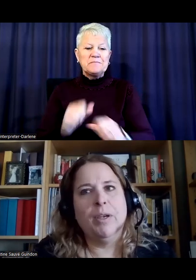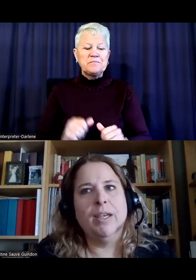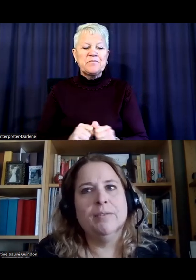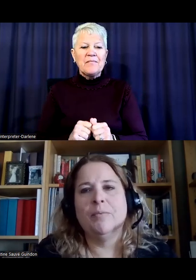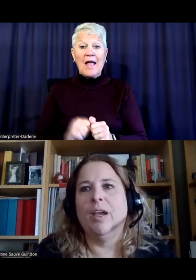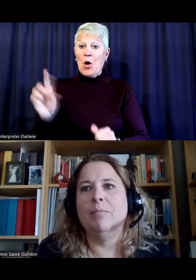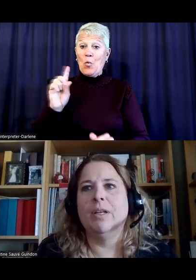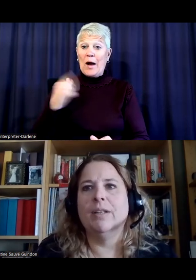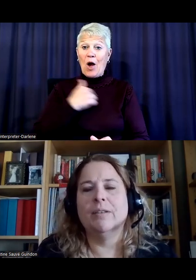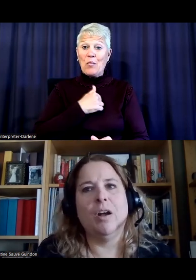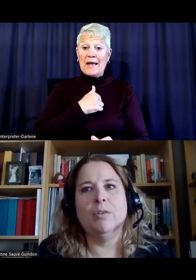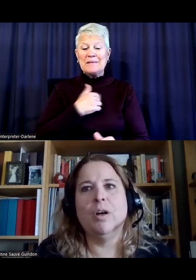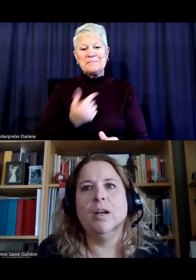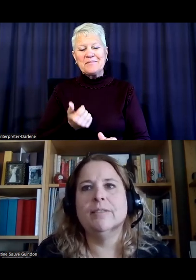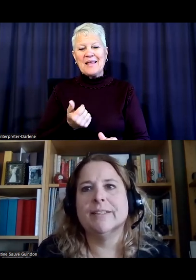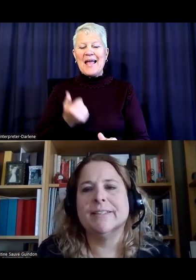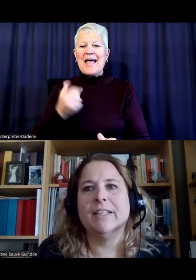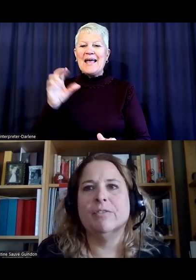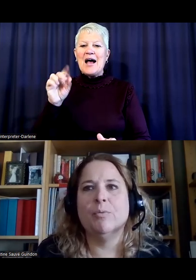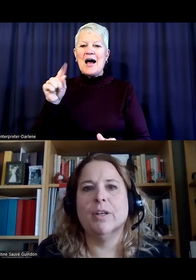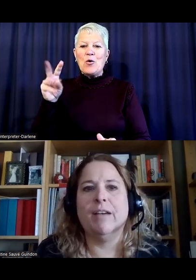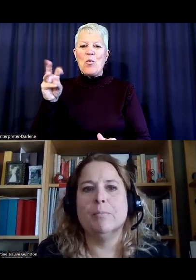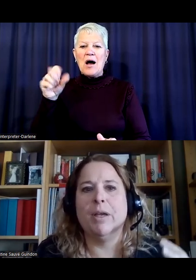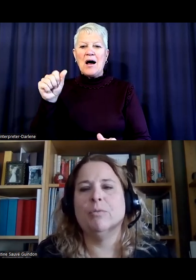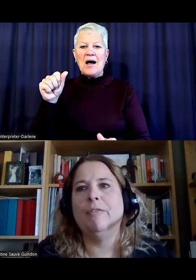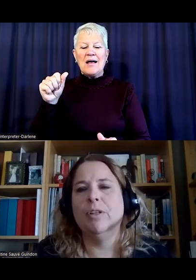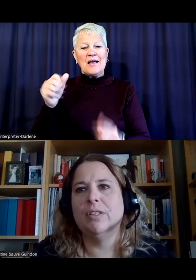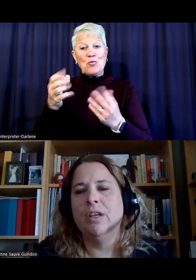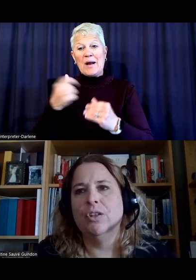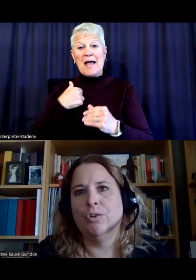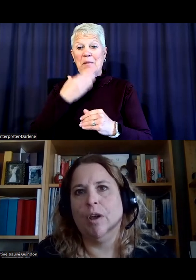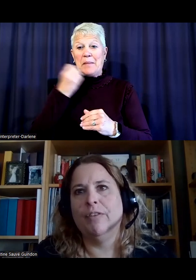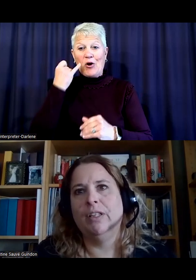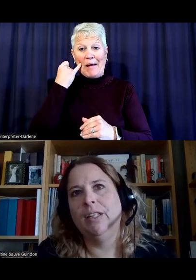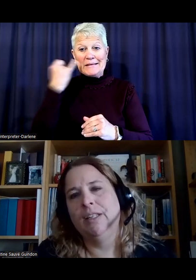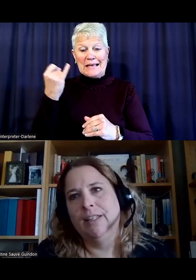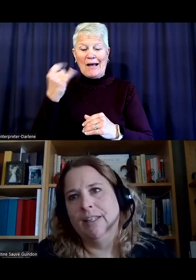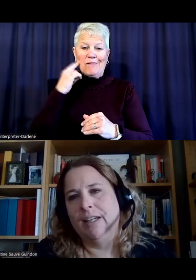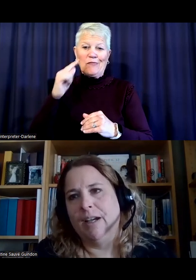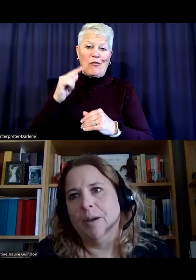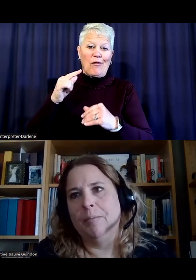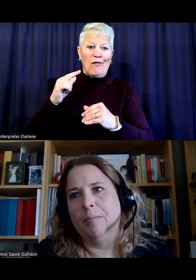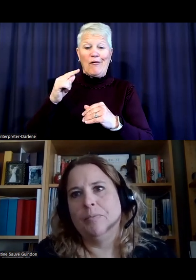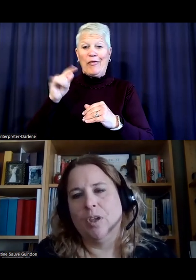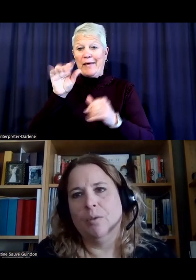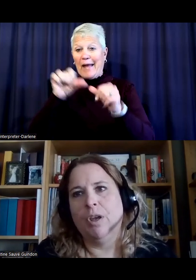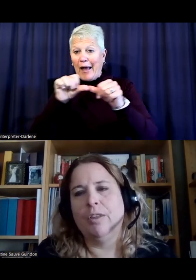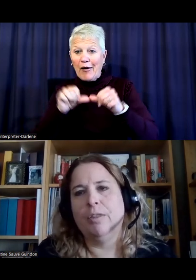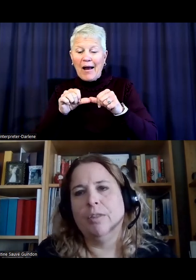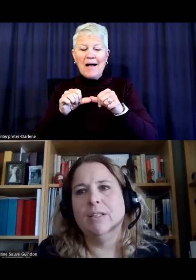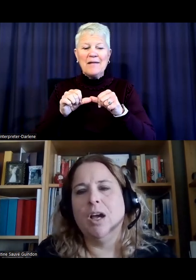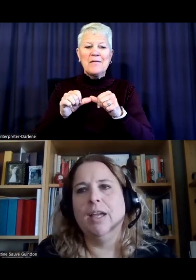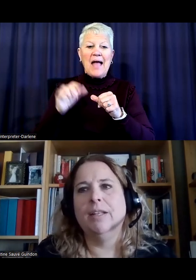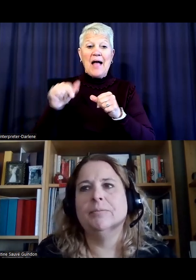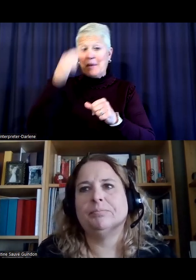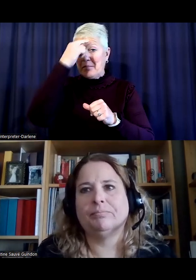Where are we? I'm Ottawa, if you want to have a better reference geographically. Here we are, the